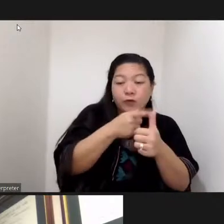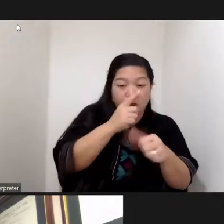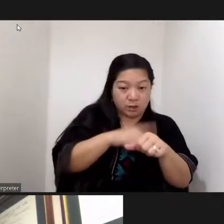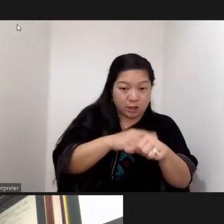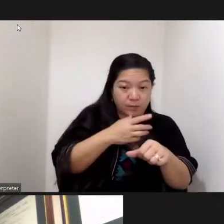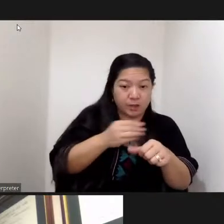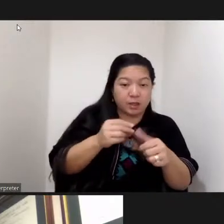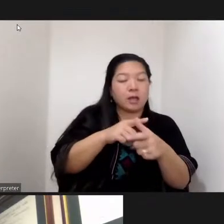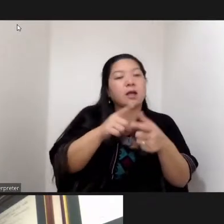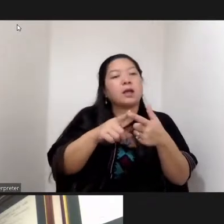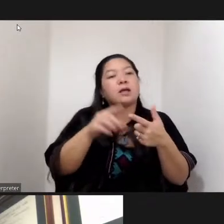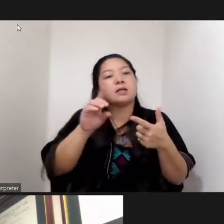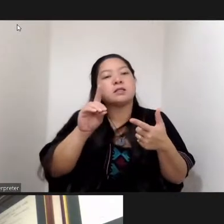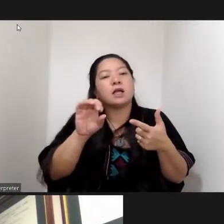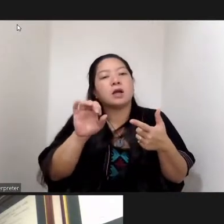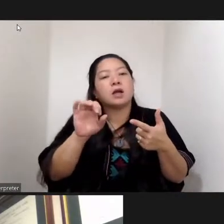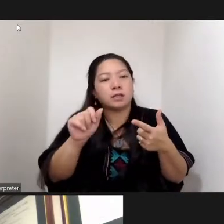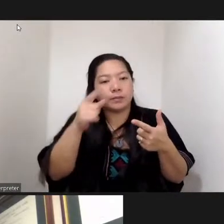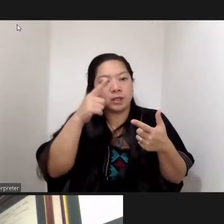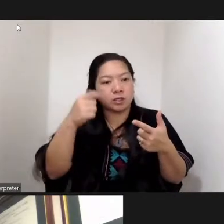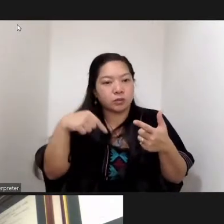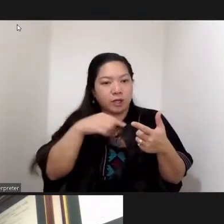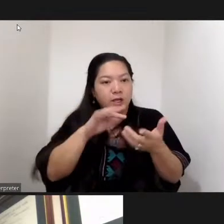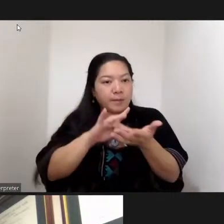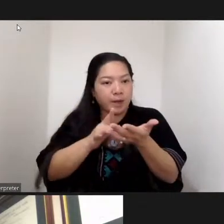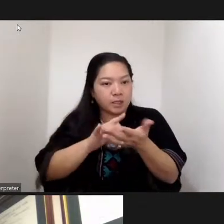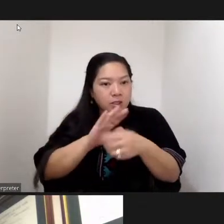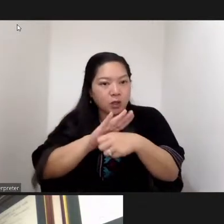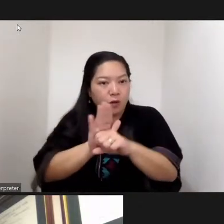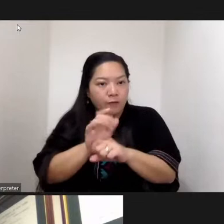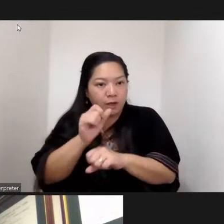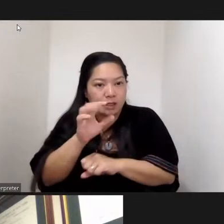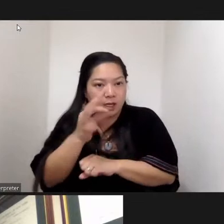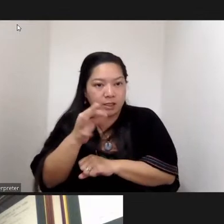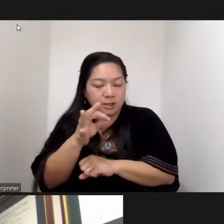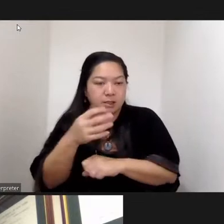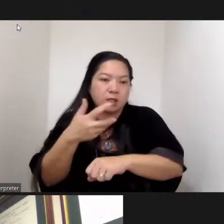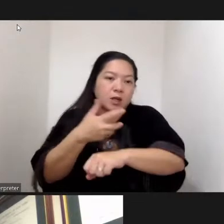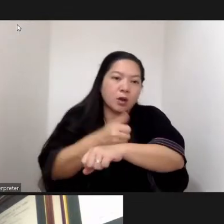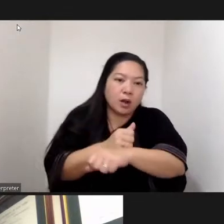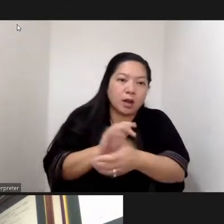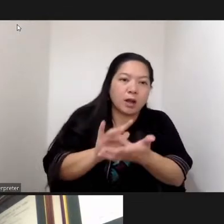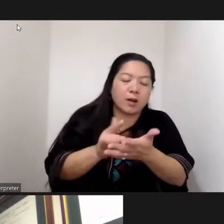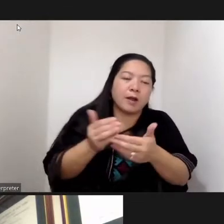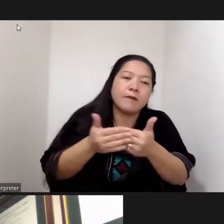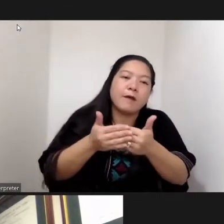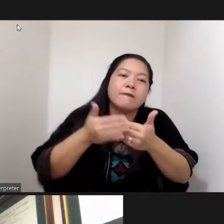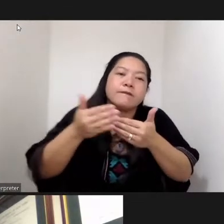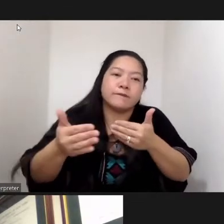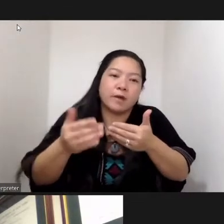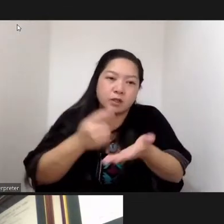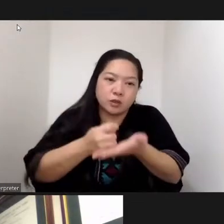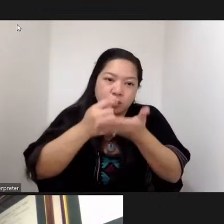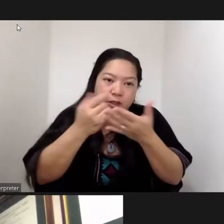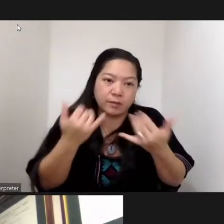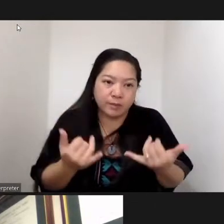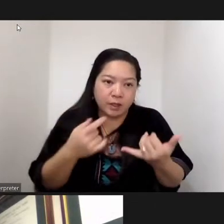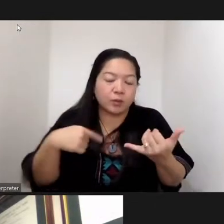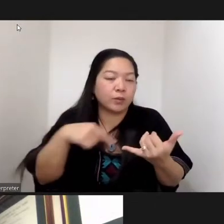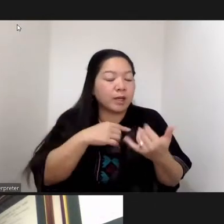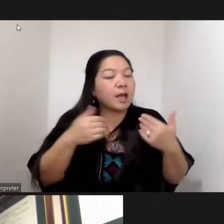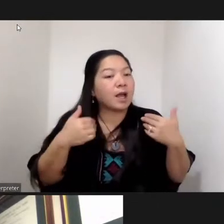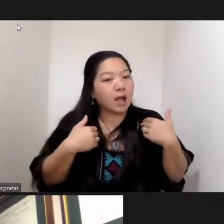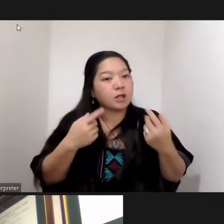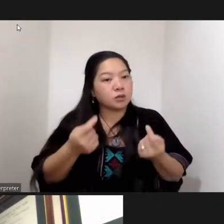we had vaccinations. And that is because we had advanced treatments. So we had